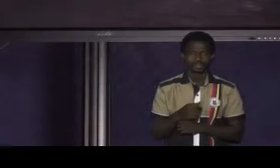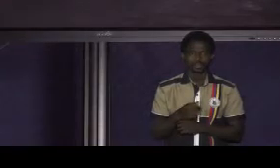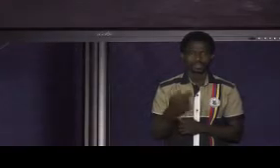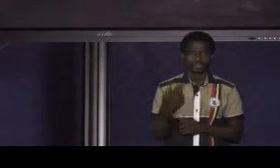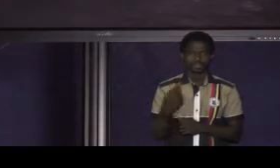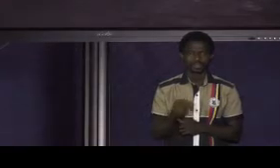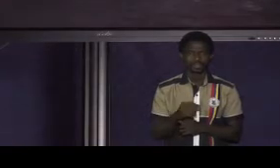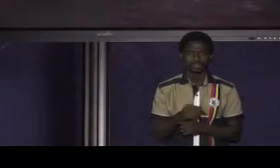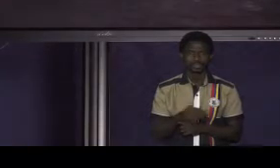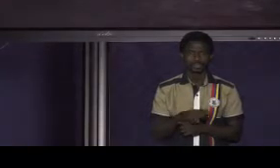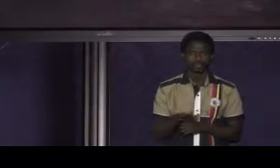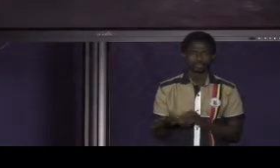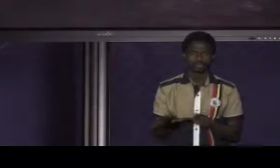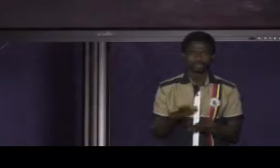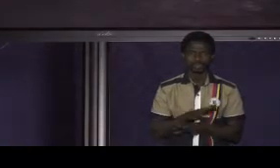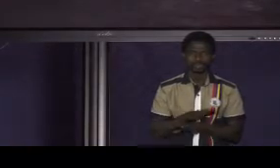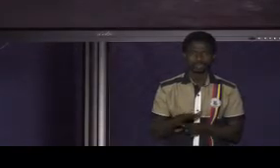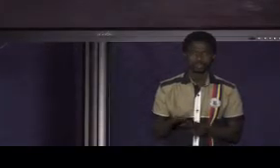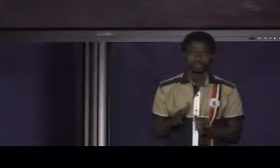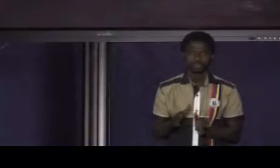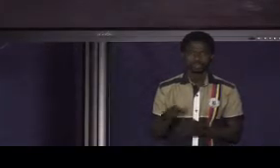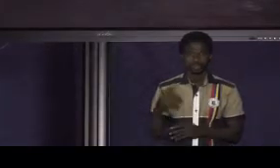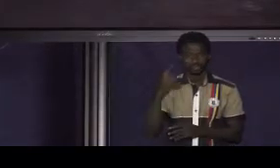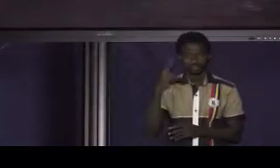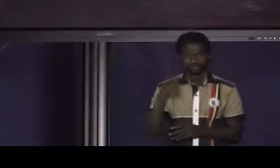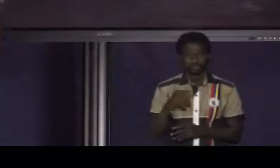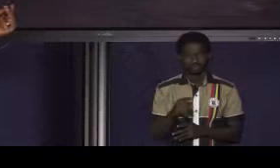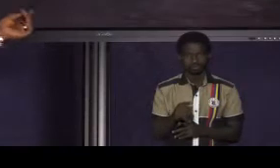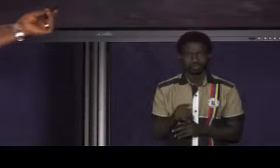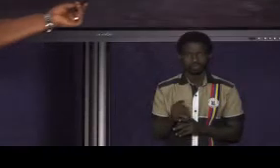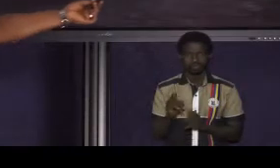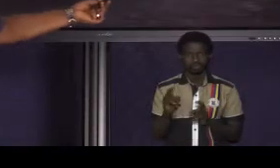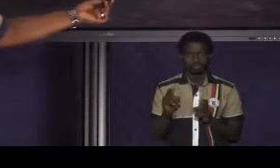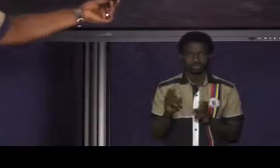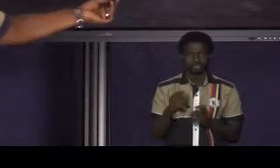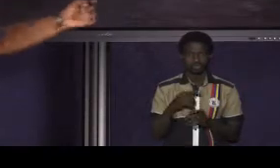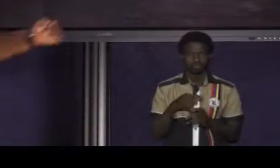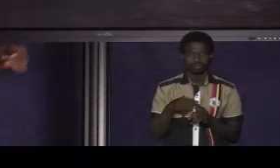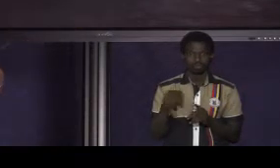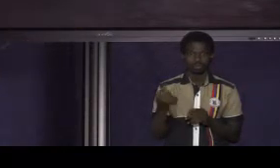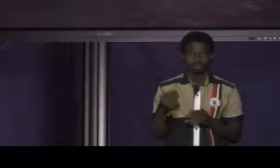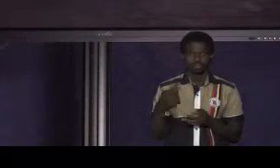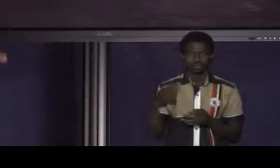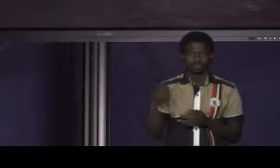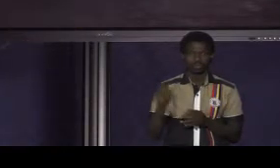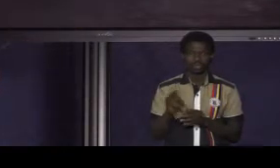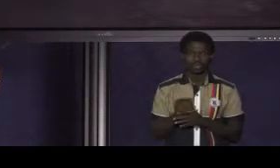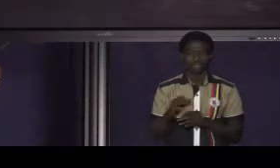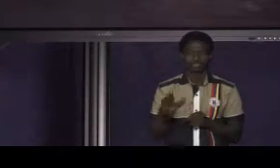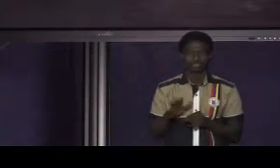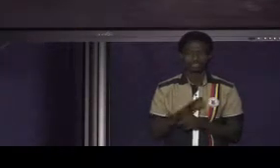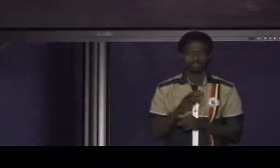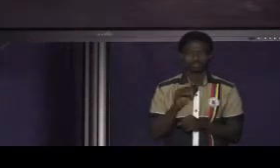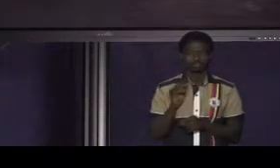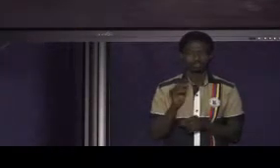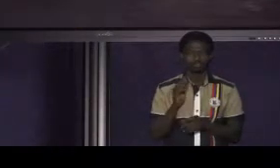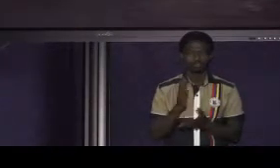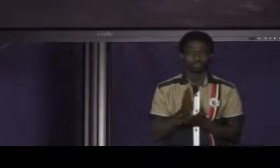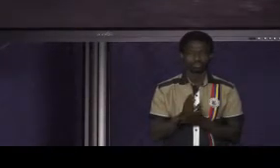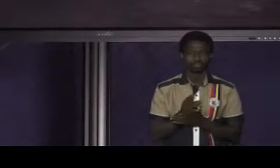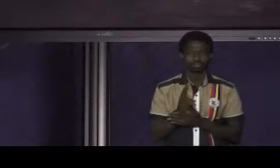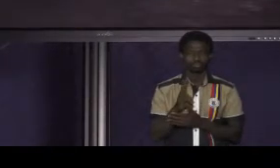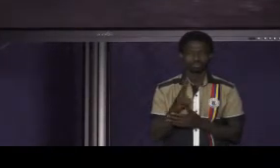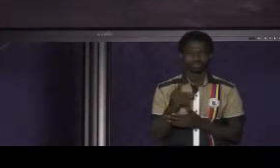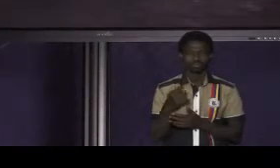The pupils did not prepare for the test, comma, but they passed. Full stop. 2 punctuation marks there